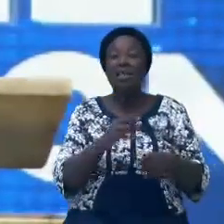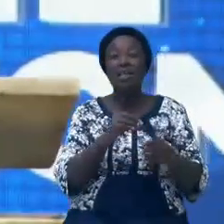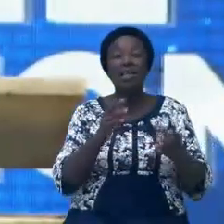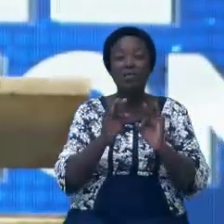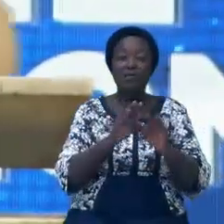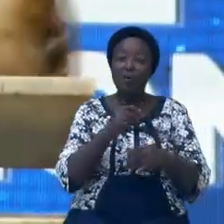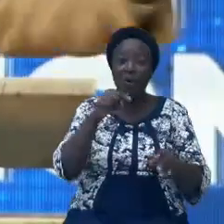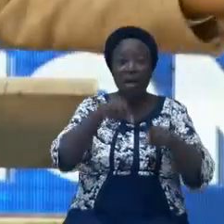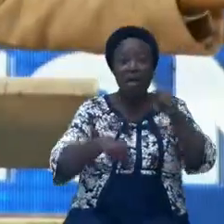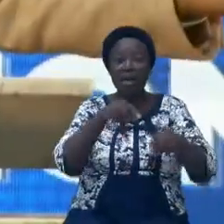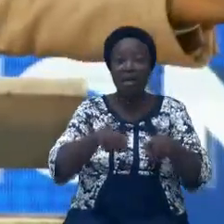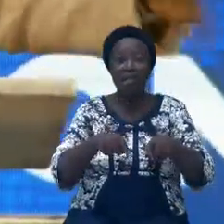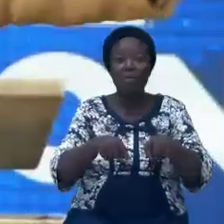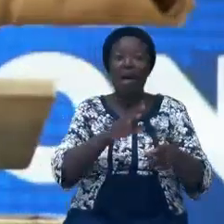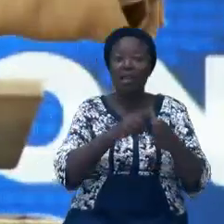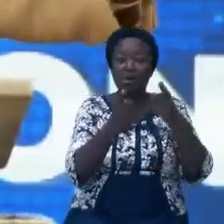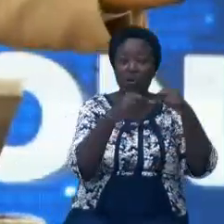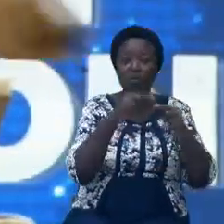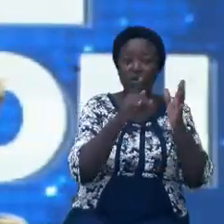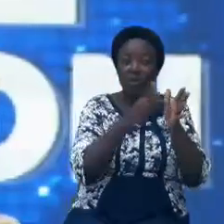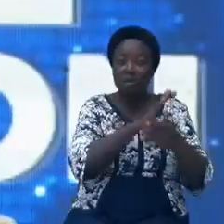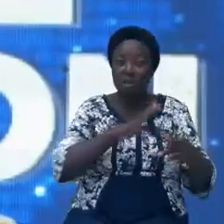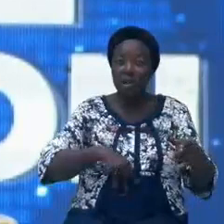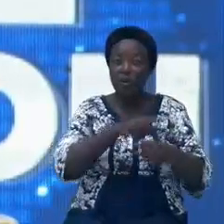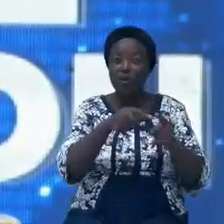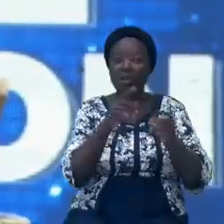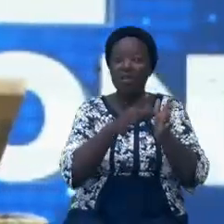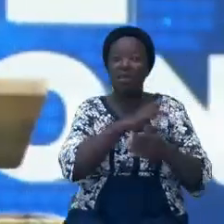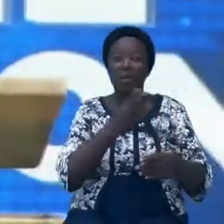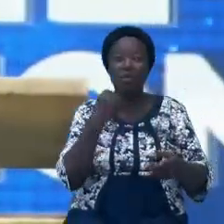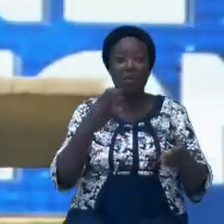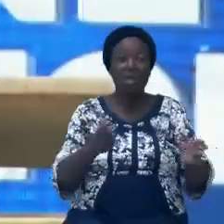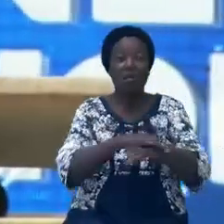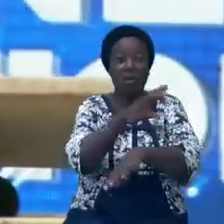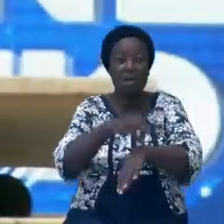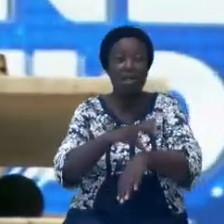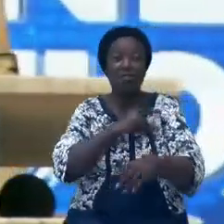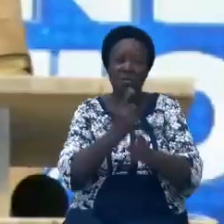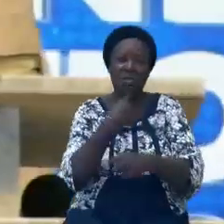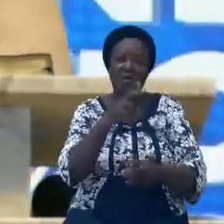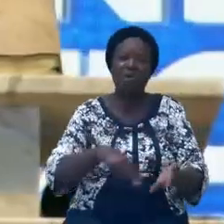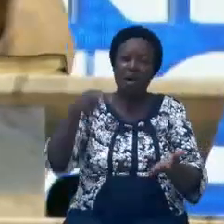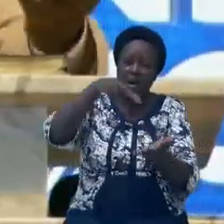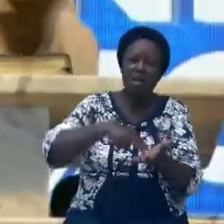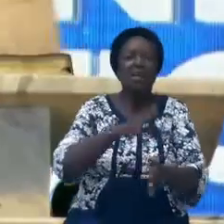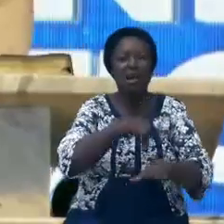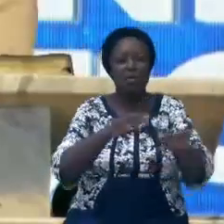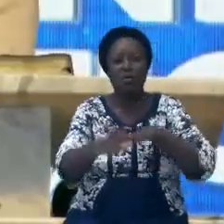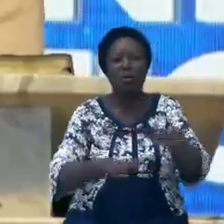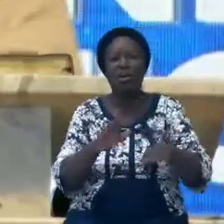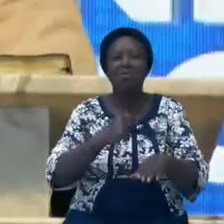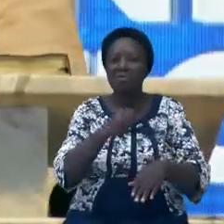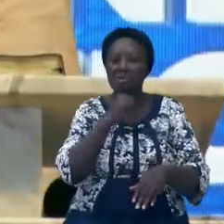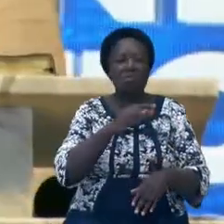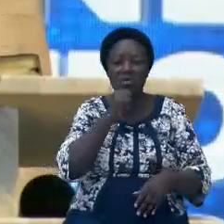were lame yesterday when Christ was alive, he would have told you, rise up and walk. He may not even touch